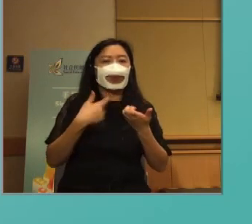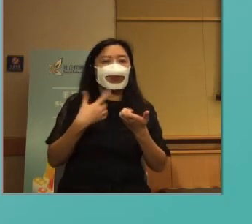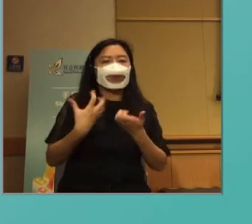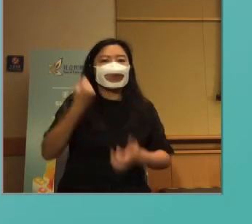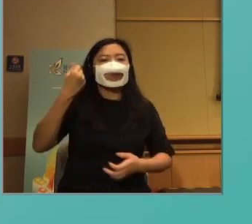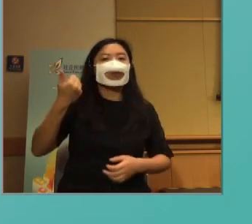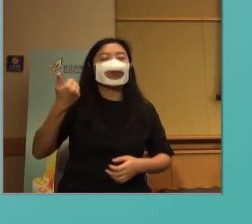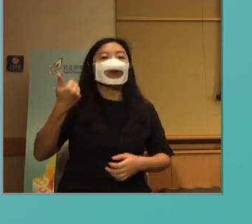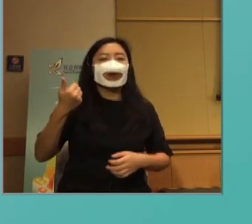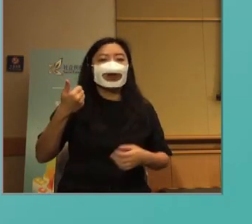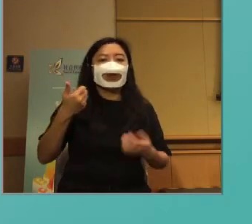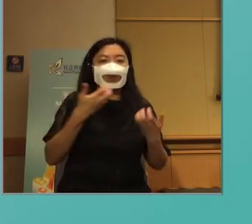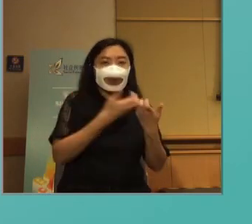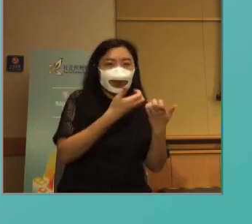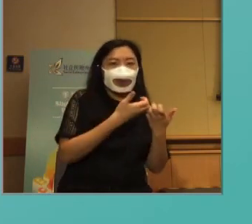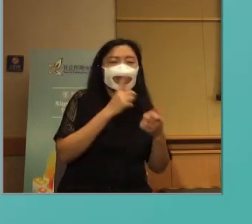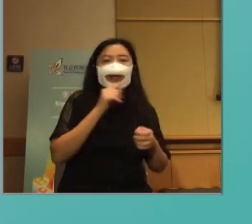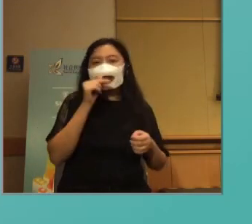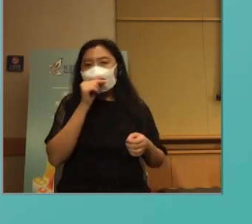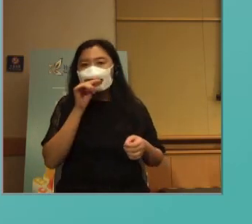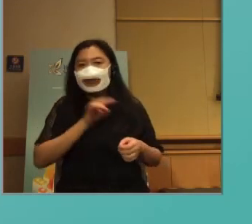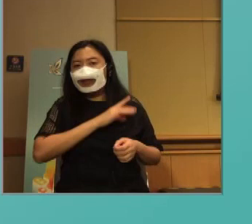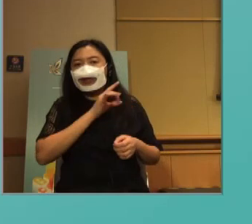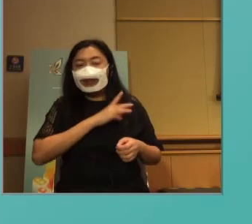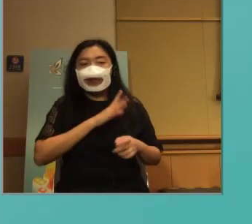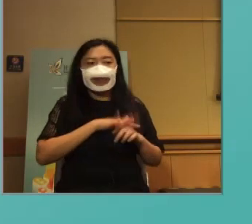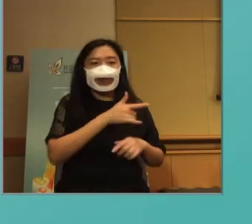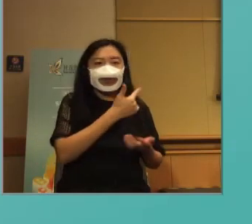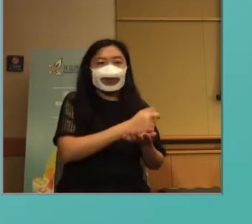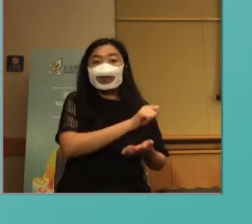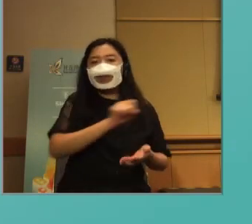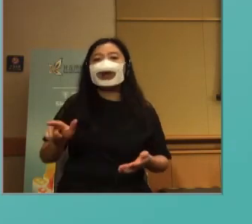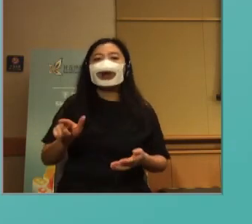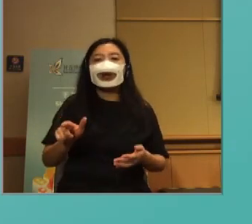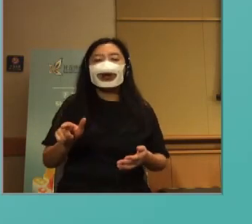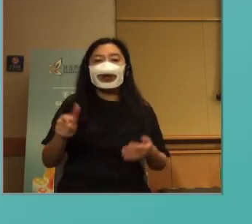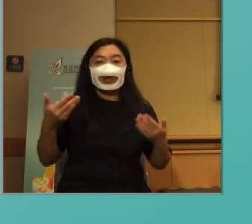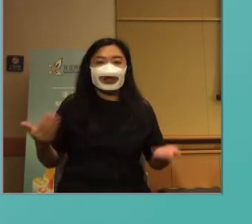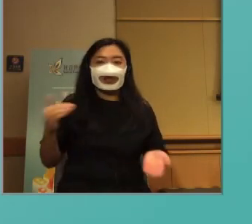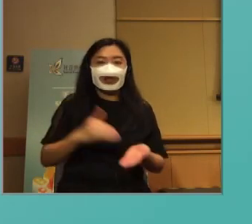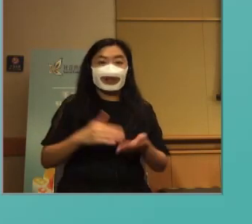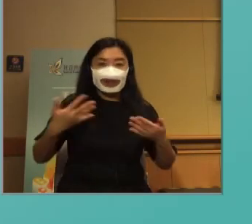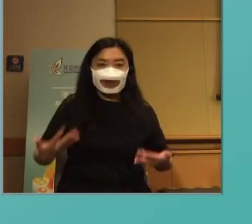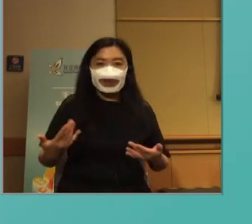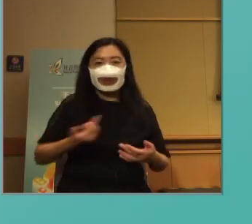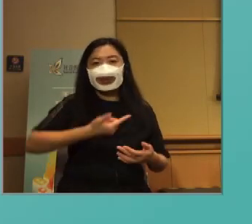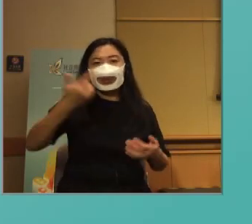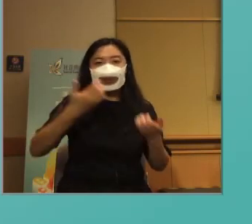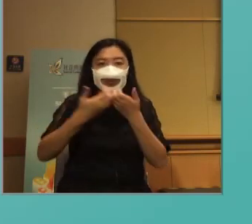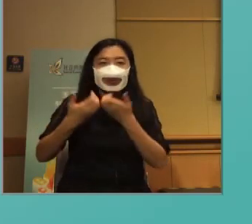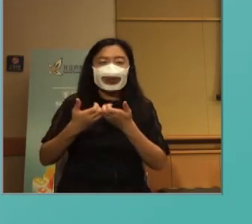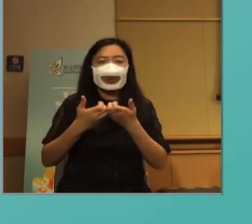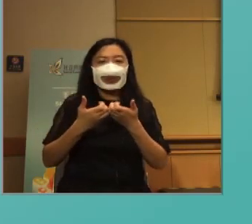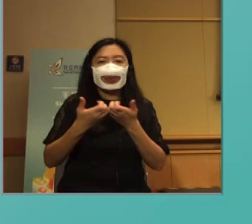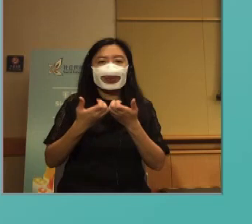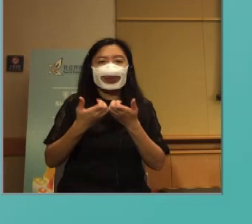oil or other natural resources. But the amount that data is controlled today actually is controlled by only a small number of people, if you think about it, right? Which